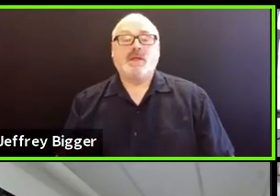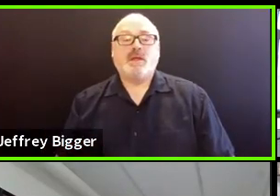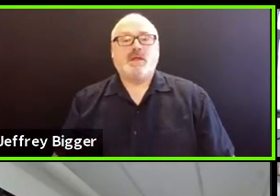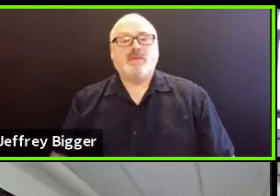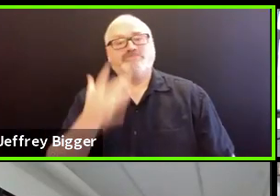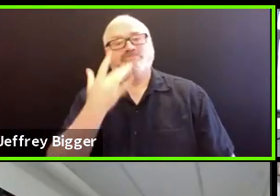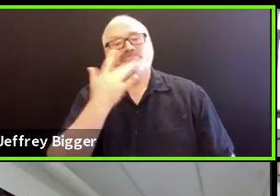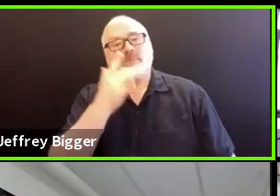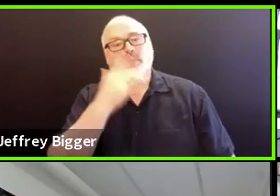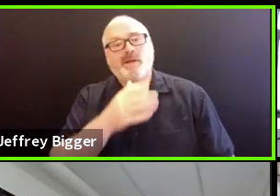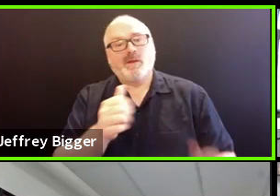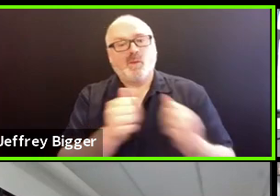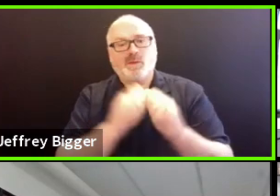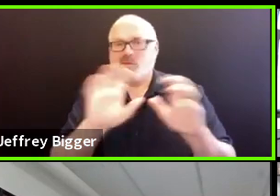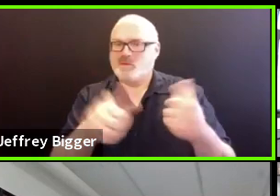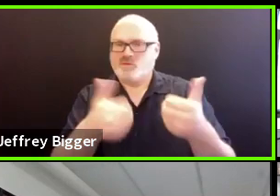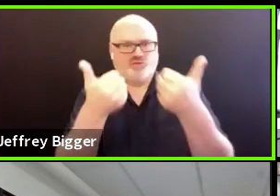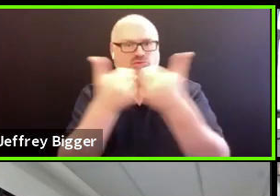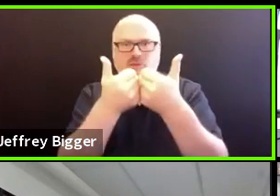with the challenges.